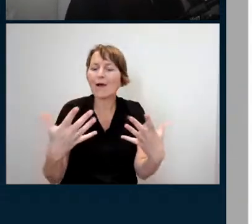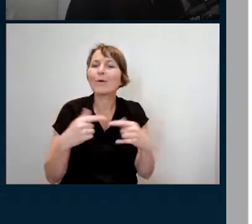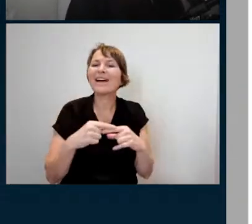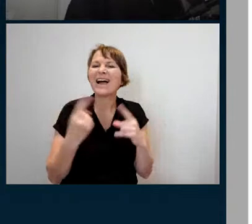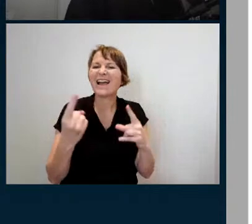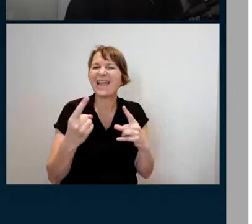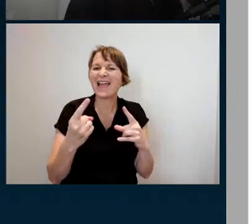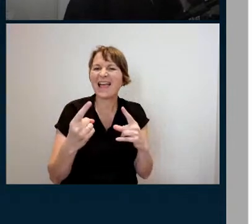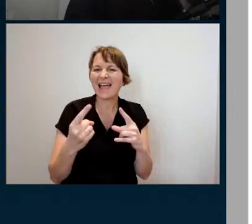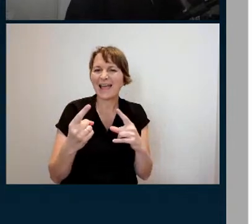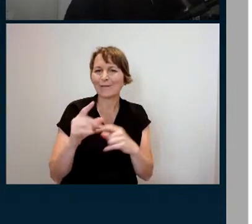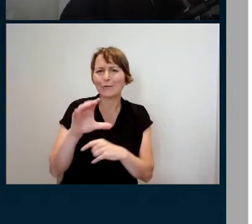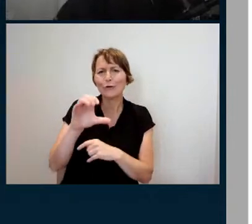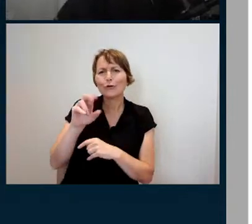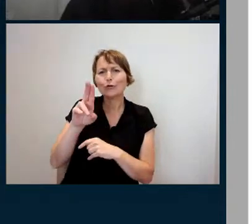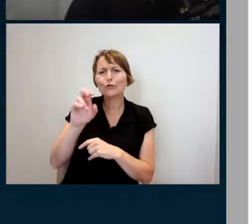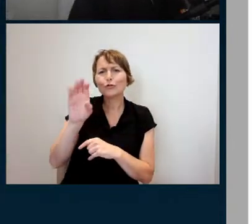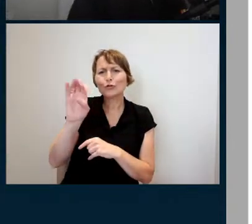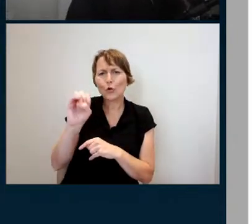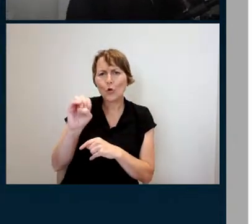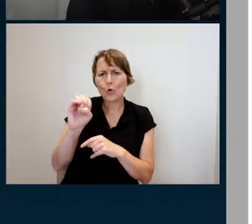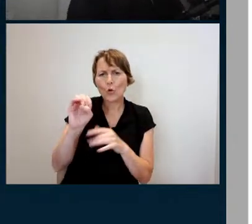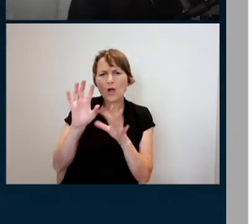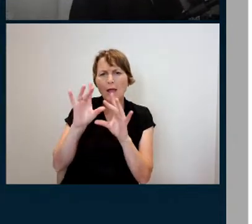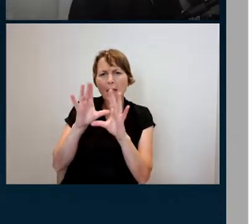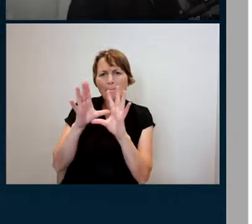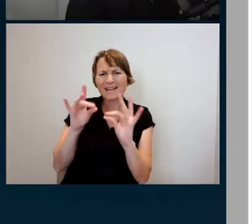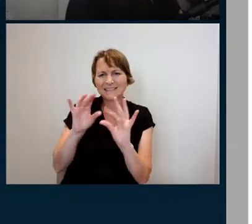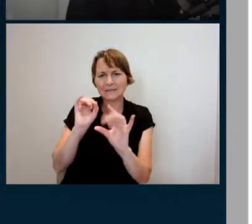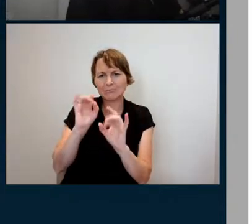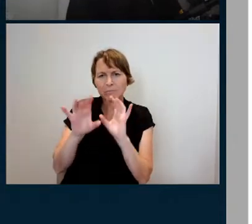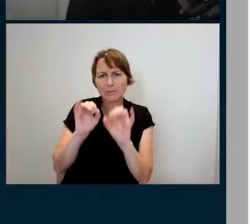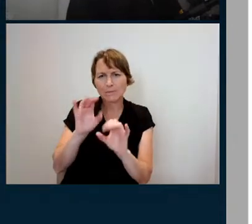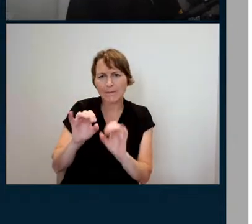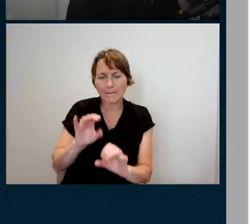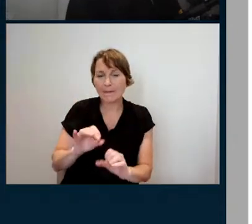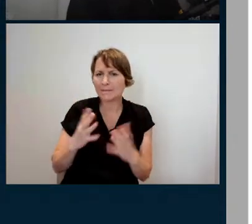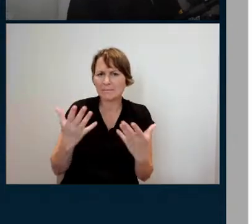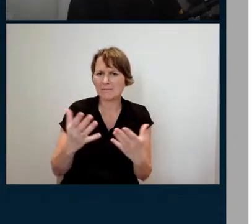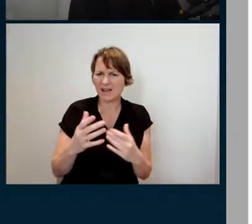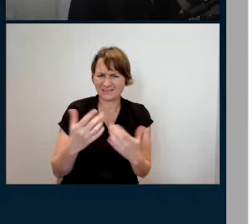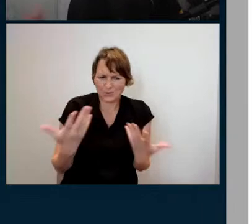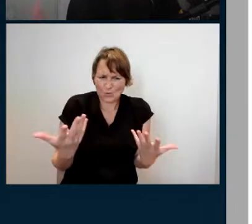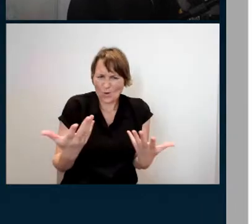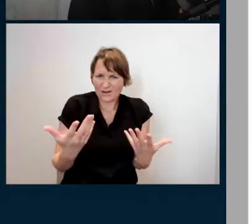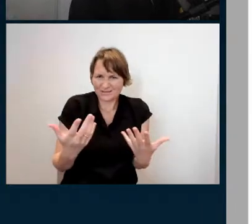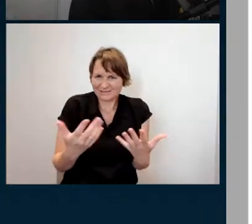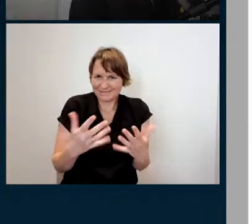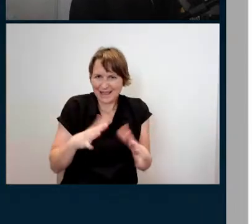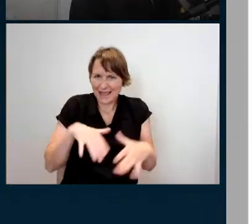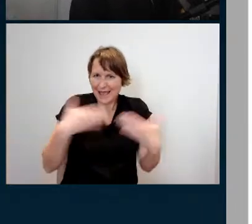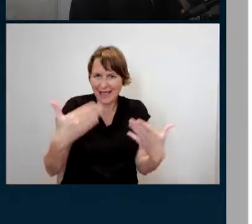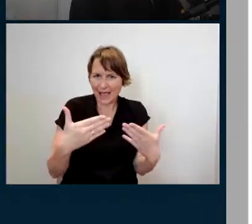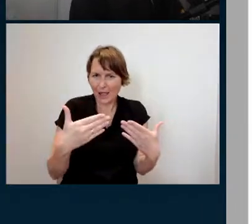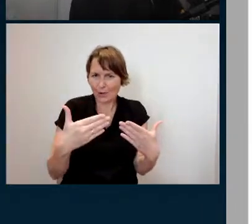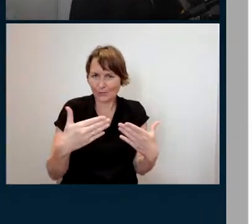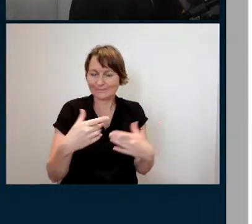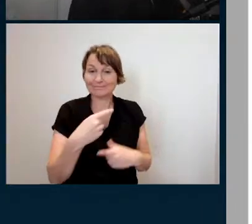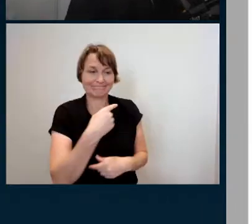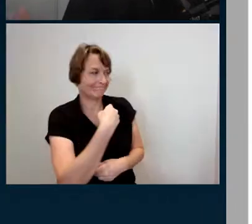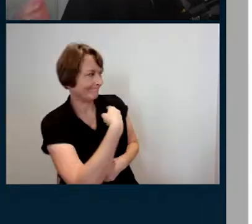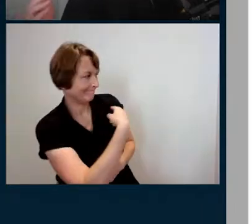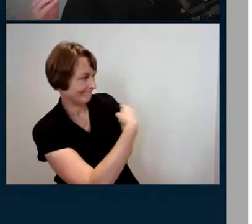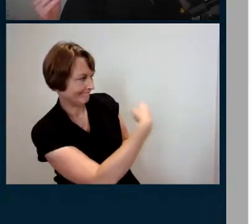And before I can get into the function app, I want to explain a little bit about what a message queue does. Message queue is in the storage